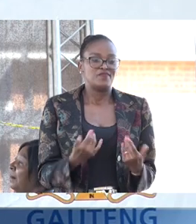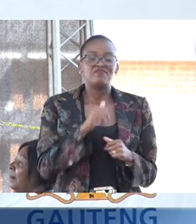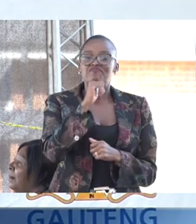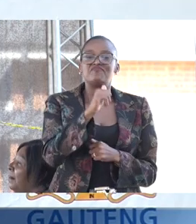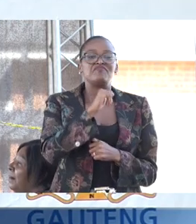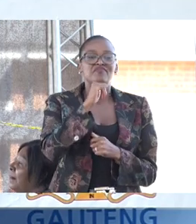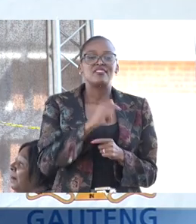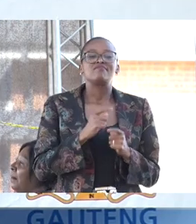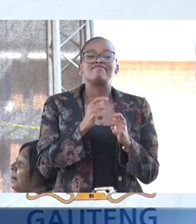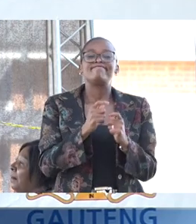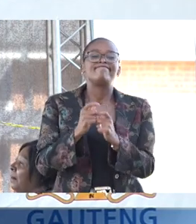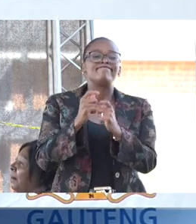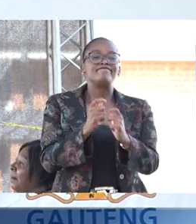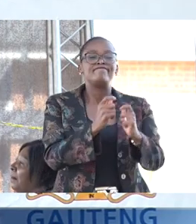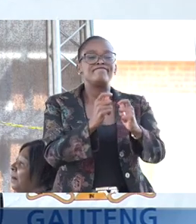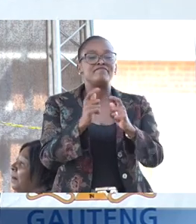matter the journey.